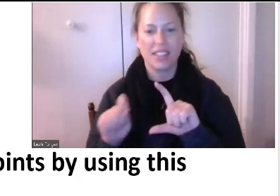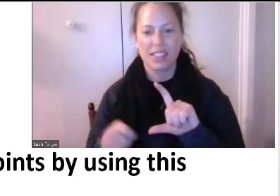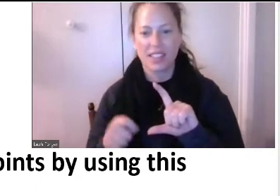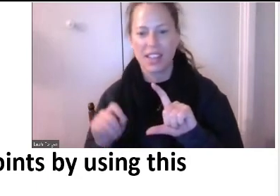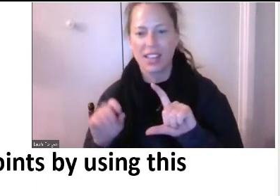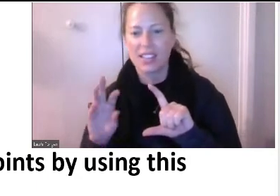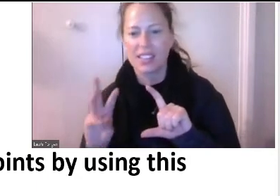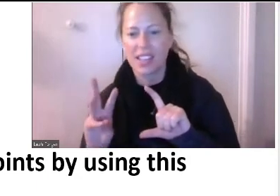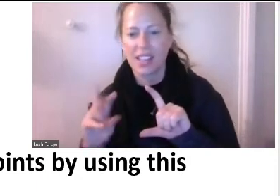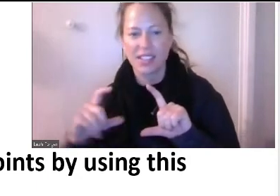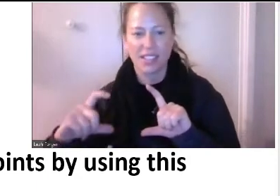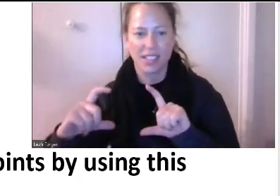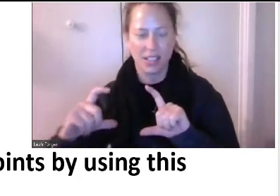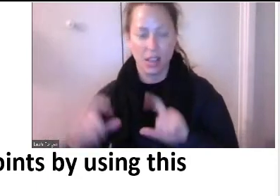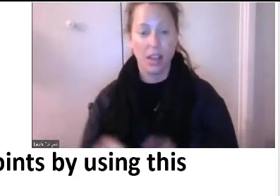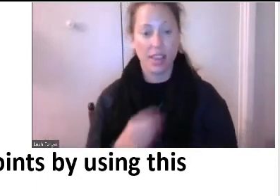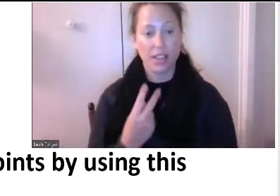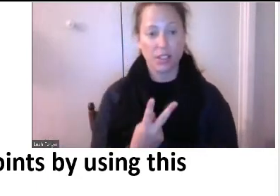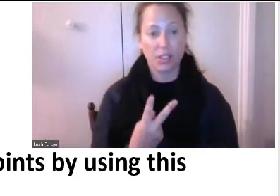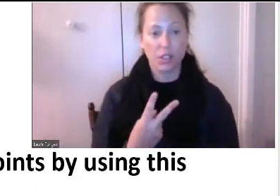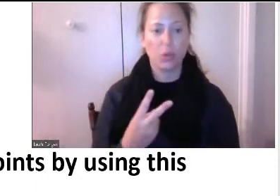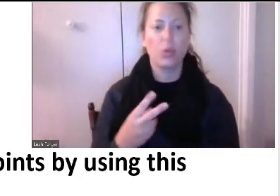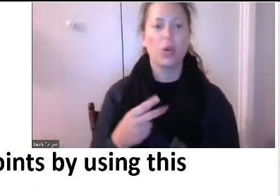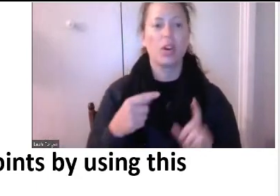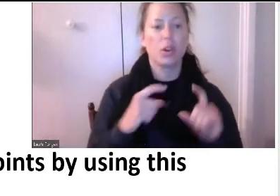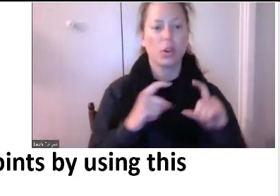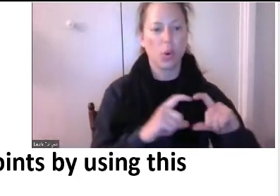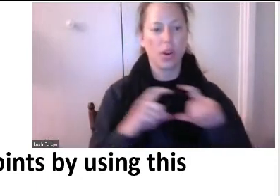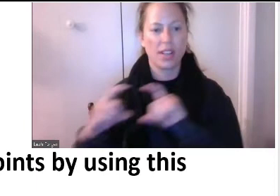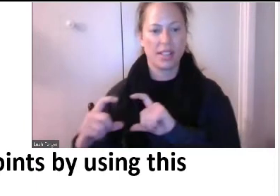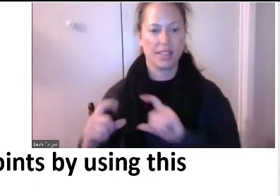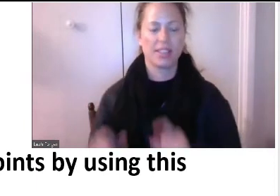3, -8, 6.